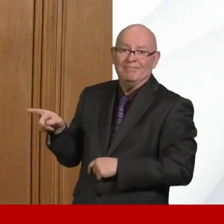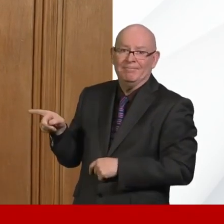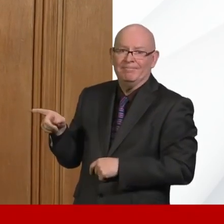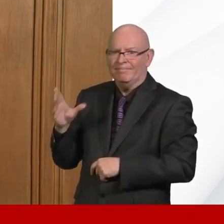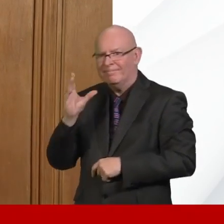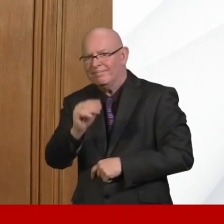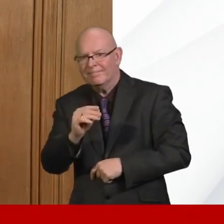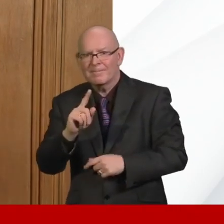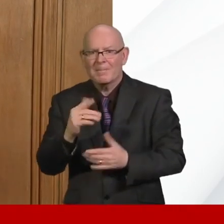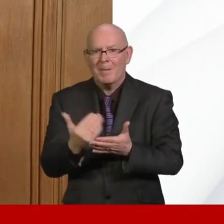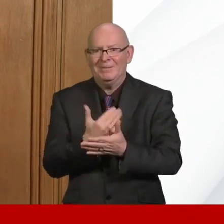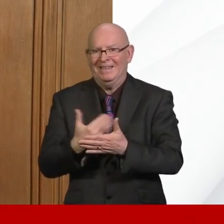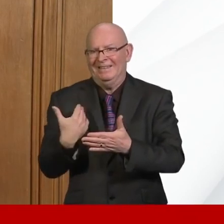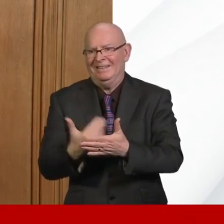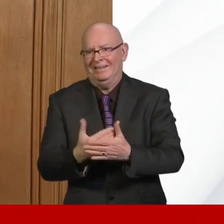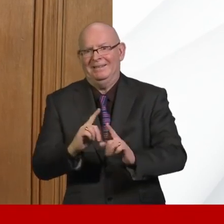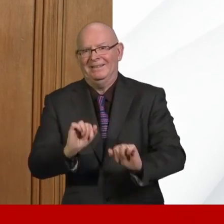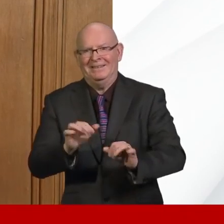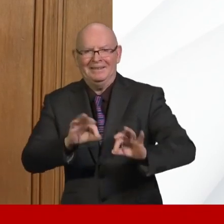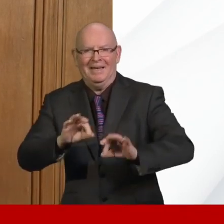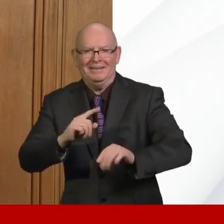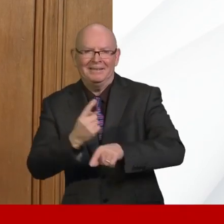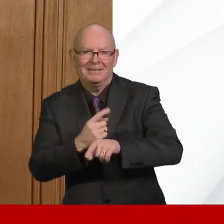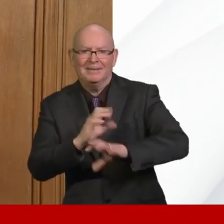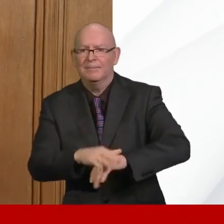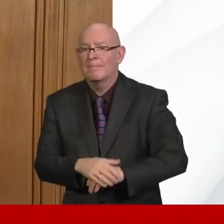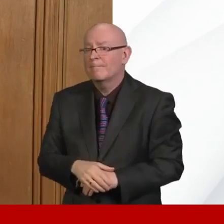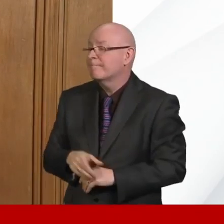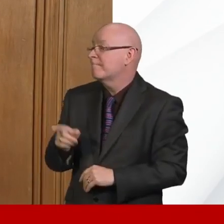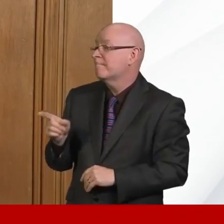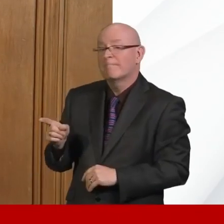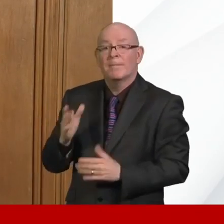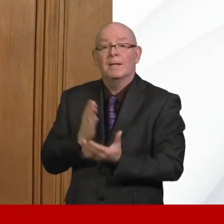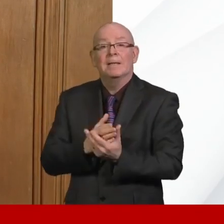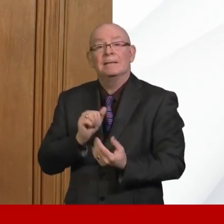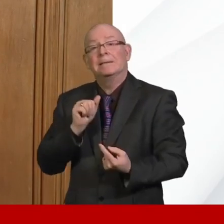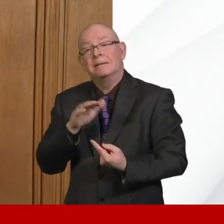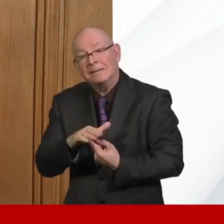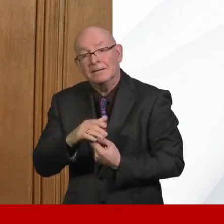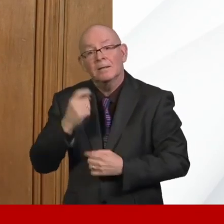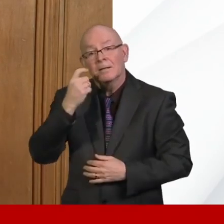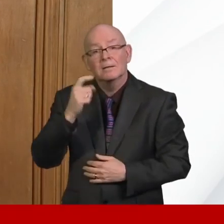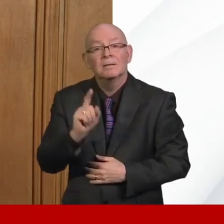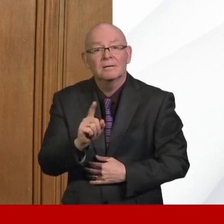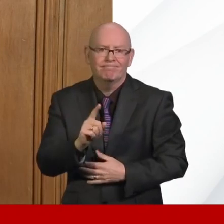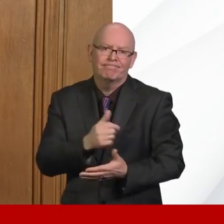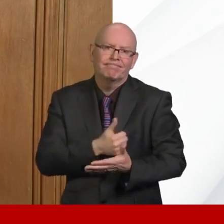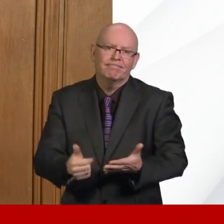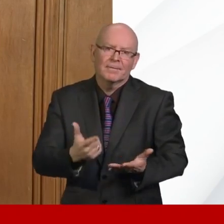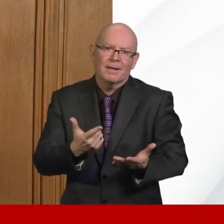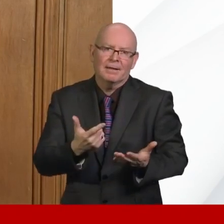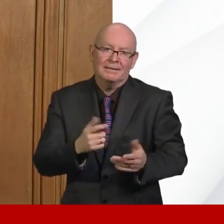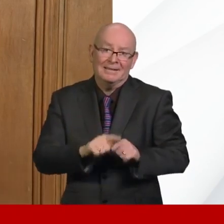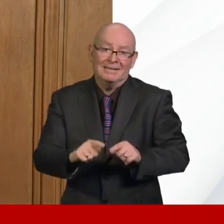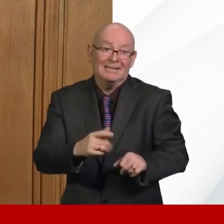vast majority of people have a mild illness, but some get a very severe illness. The measures that were announced a couple of days